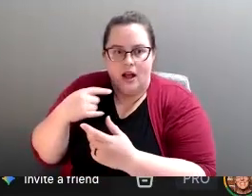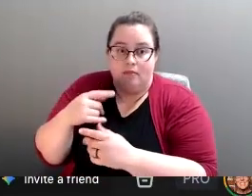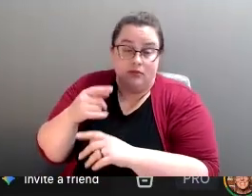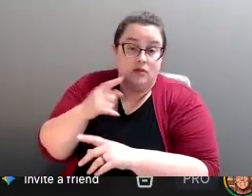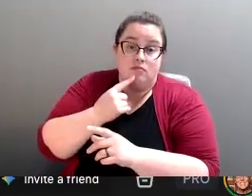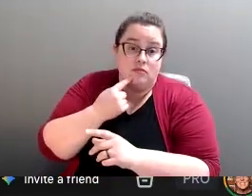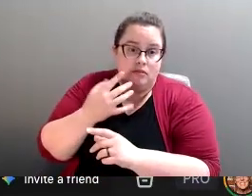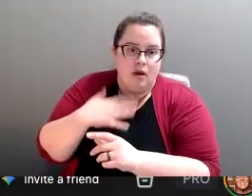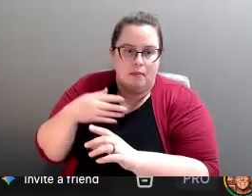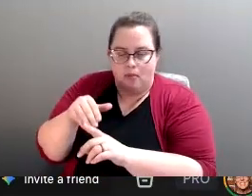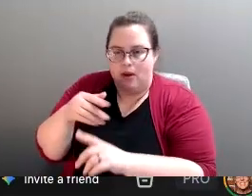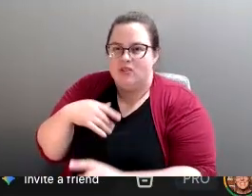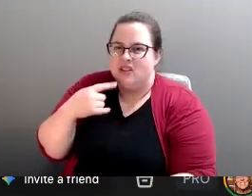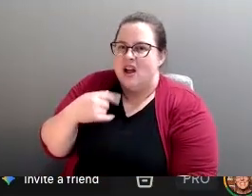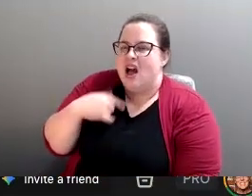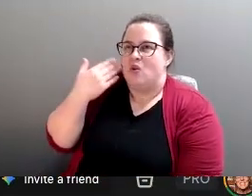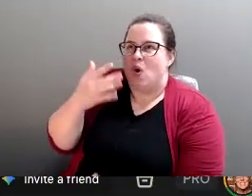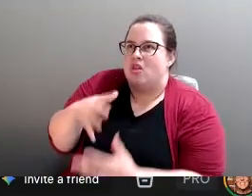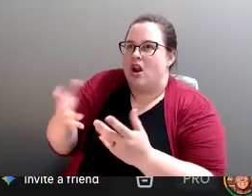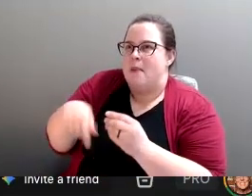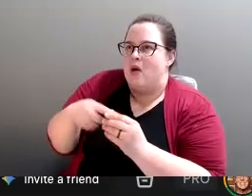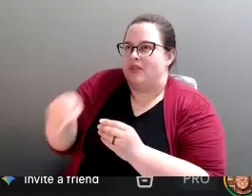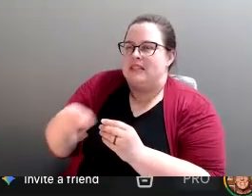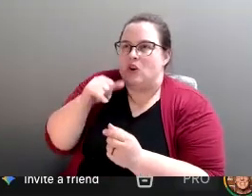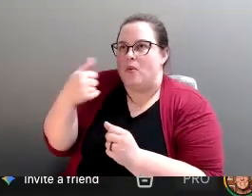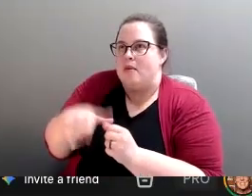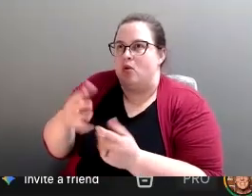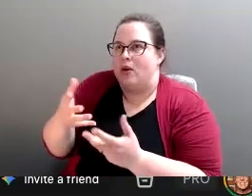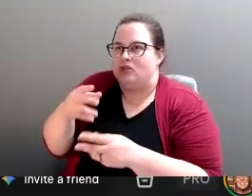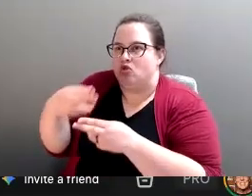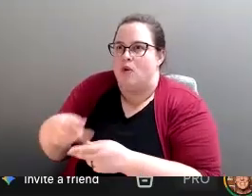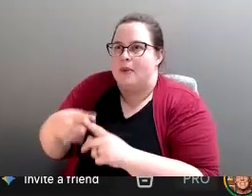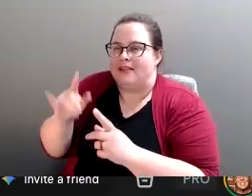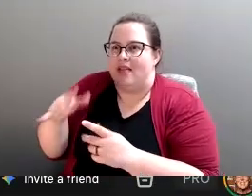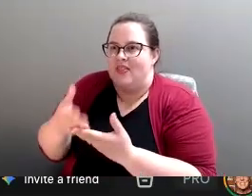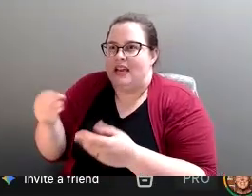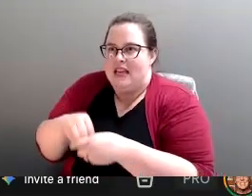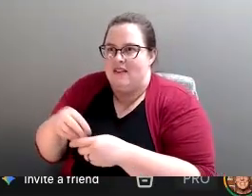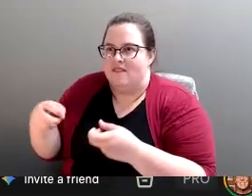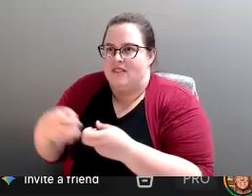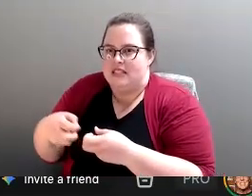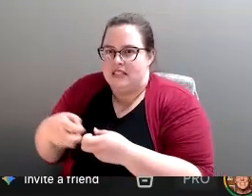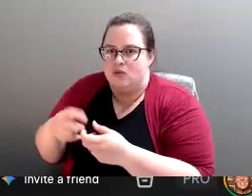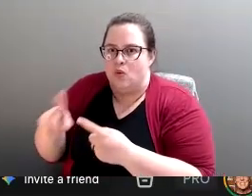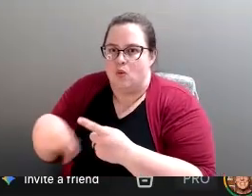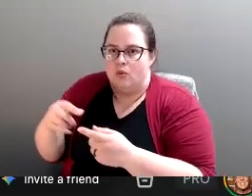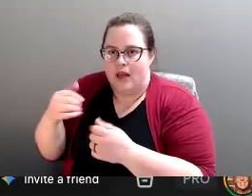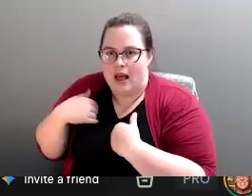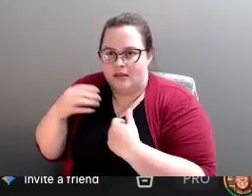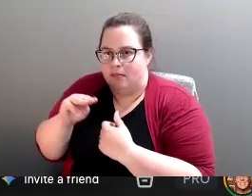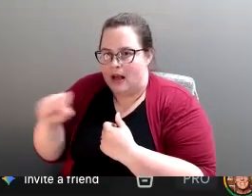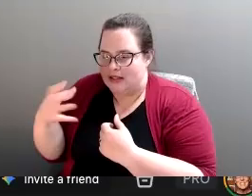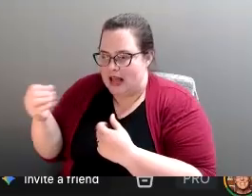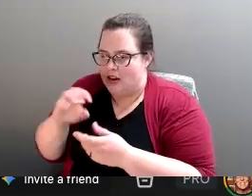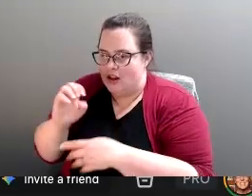like, I don't know much about this. I can't remember what it's called, but it's that thing in Yeah. physics where it like has mass and energy, but nobody Right. knows anything